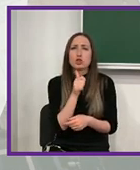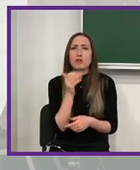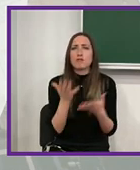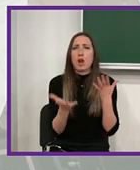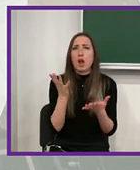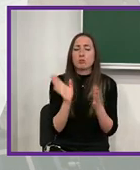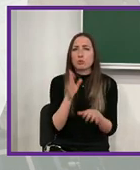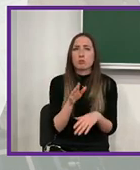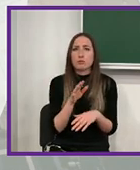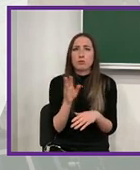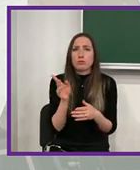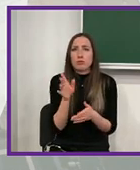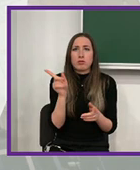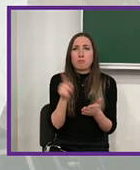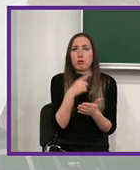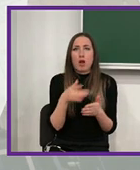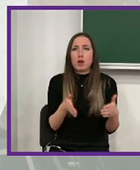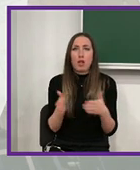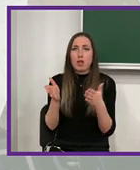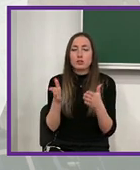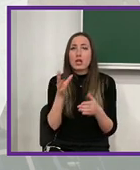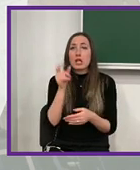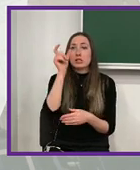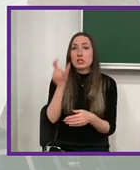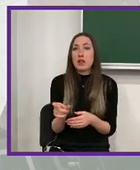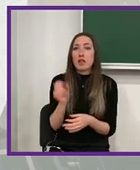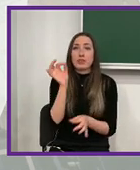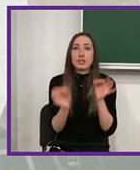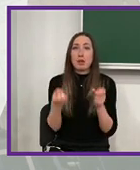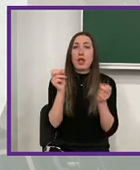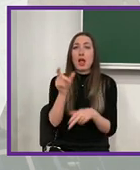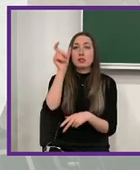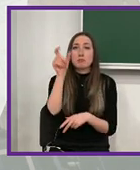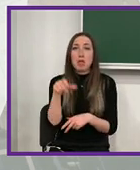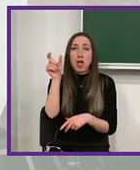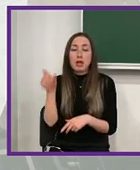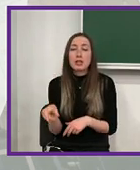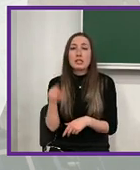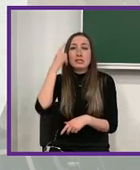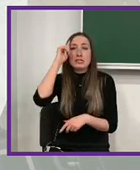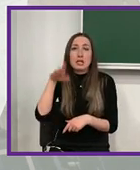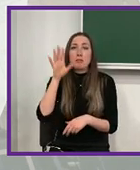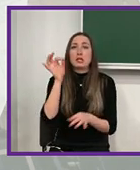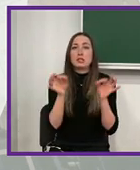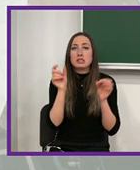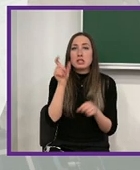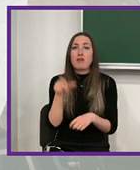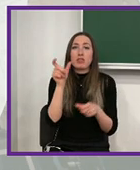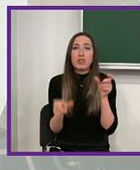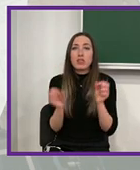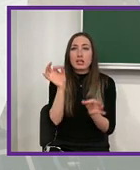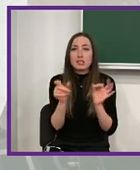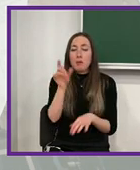rights experts know about human rights, but they won't know necessarily all the details about what your, for example, worker